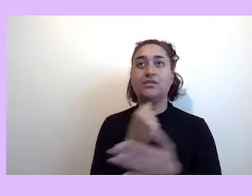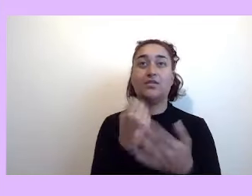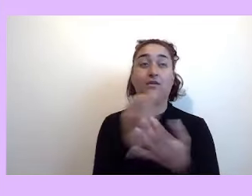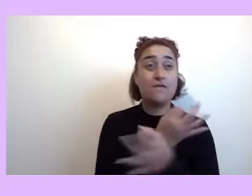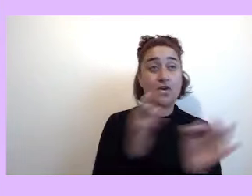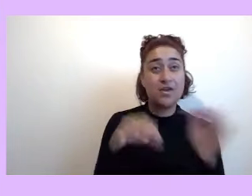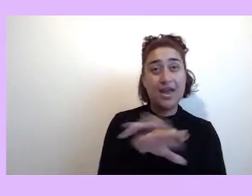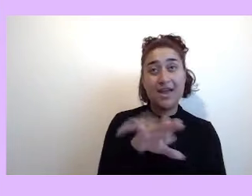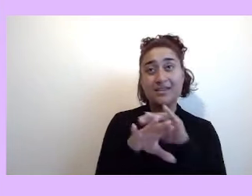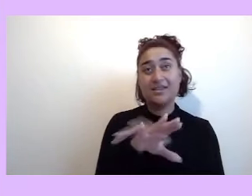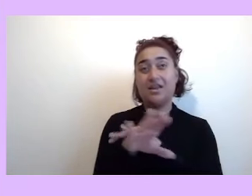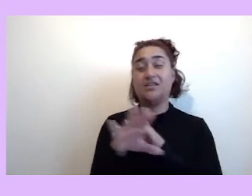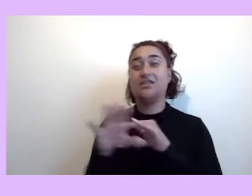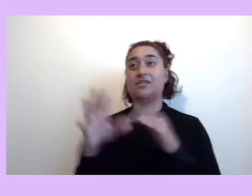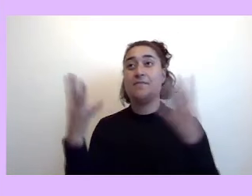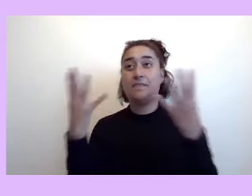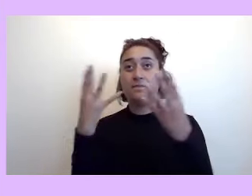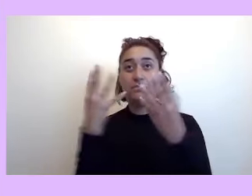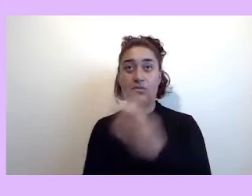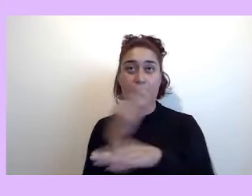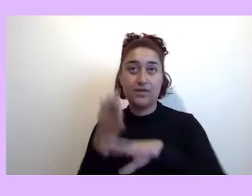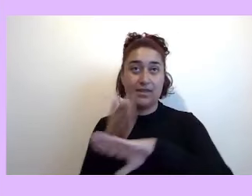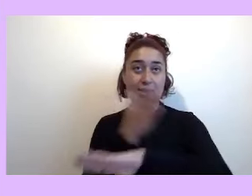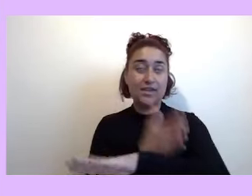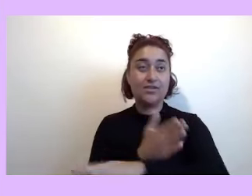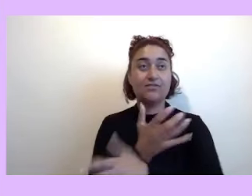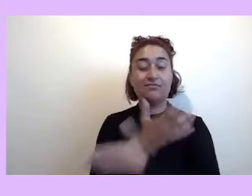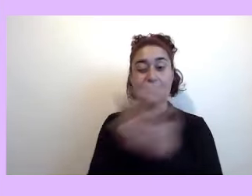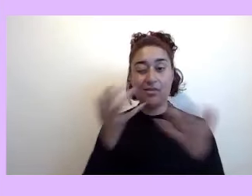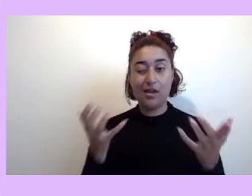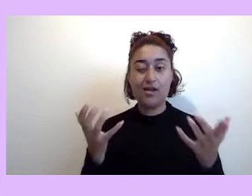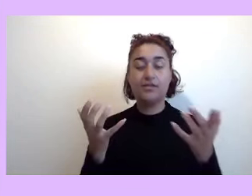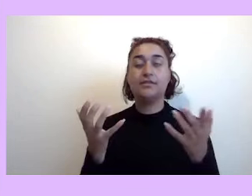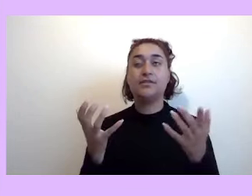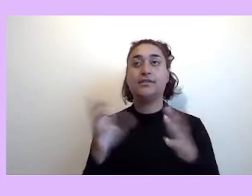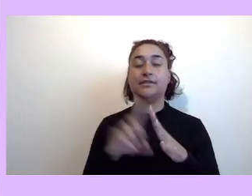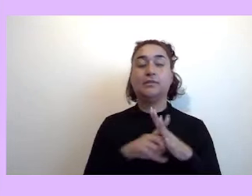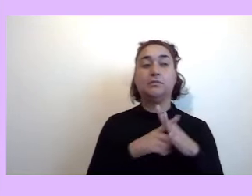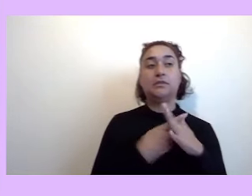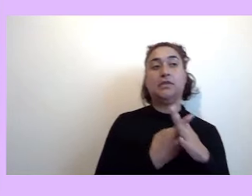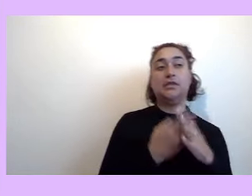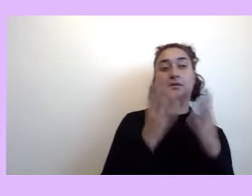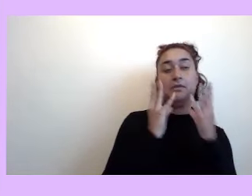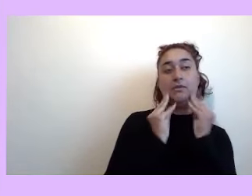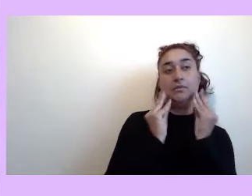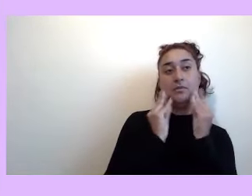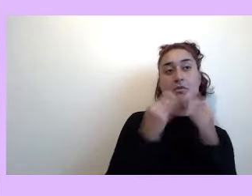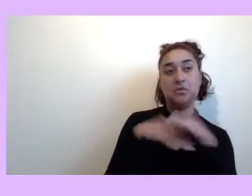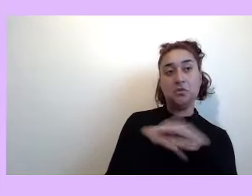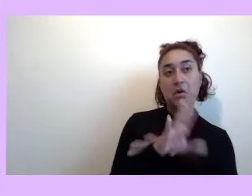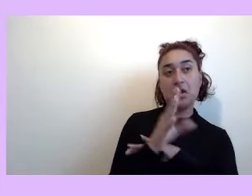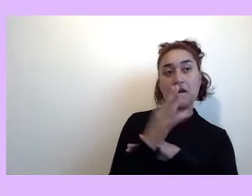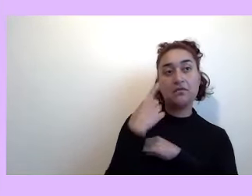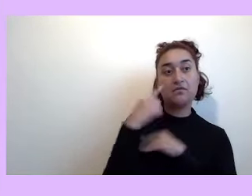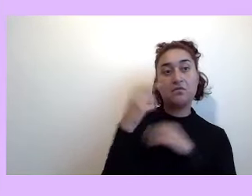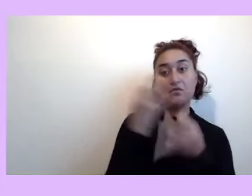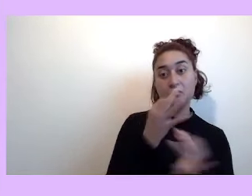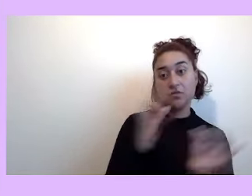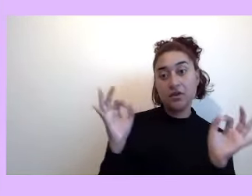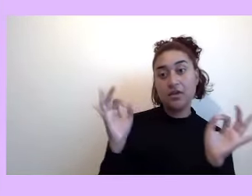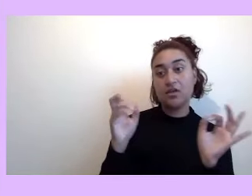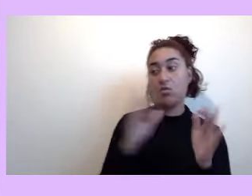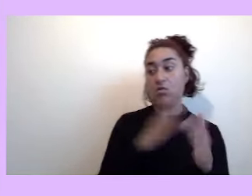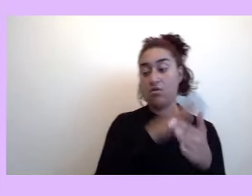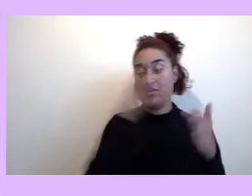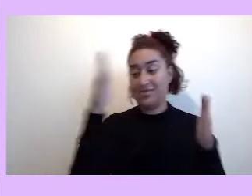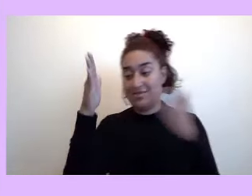access, beautification, right? A lot of the sort of either the very beginning of an experience where you get to walk in for free somewhere, or the very end of an